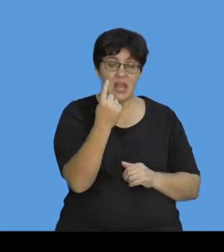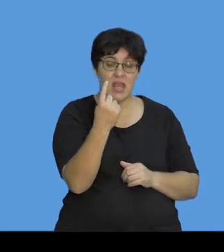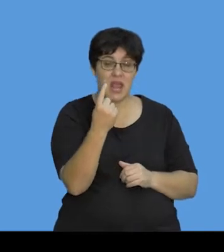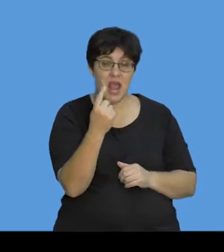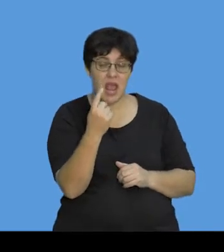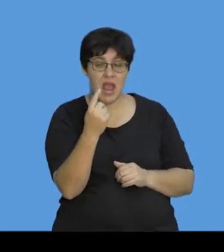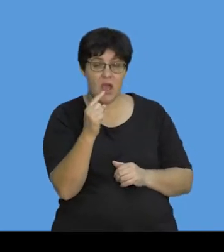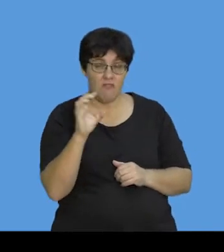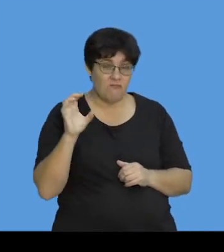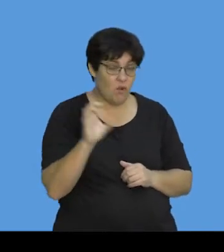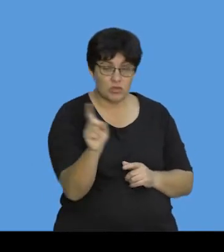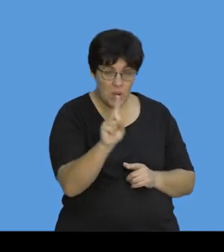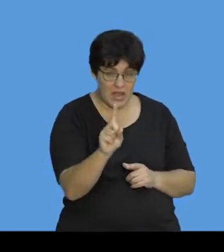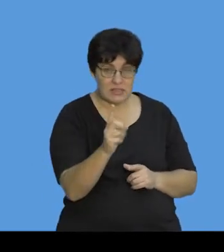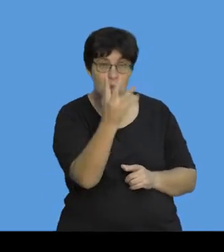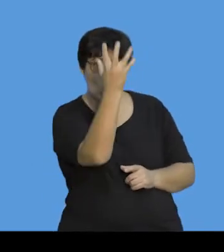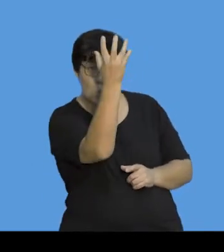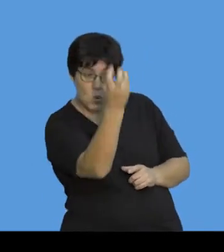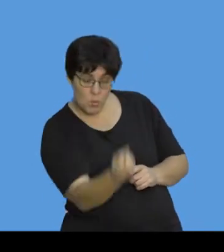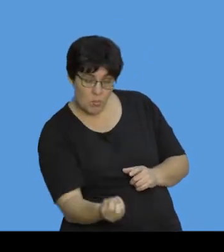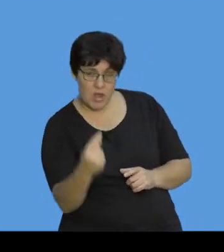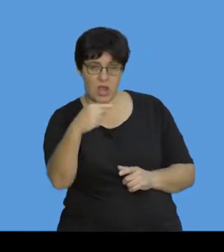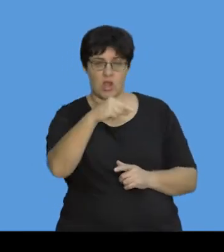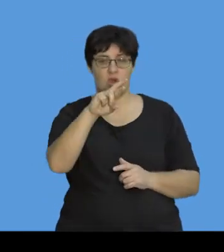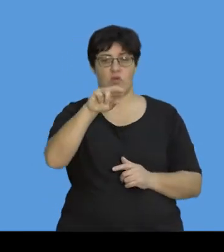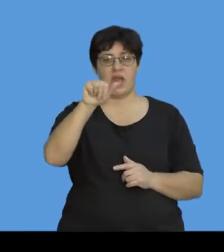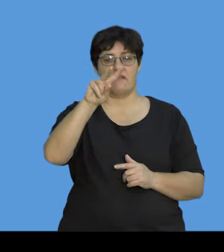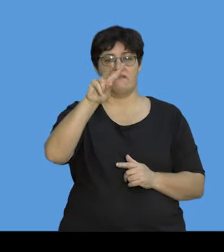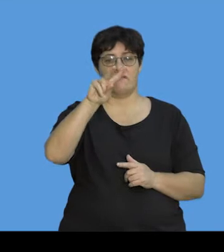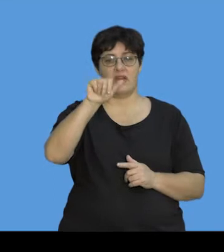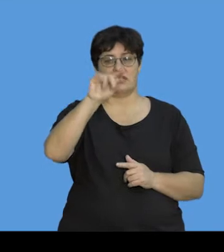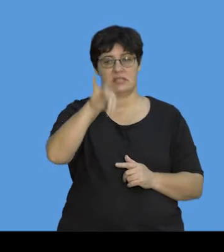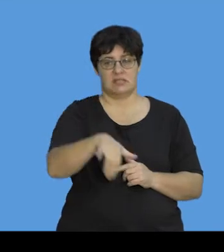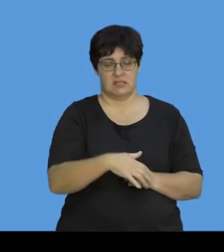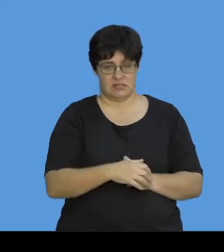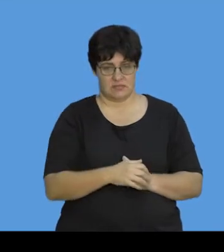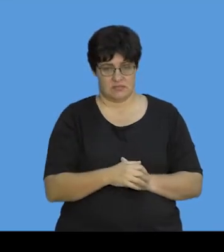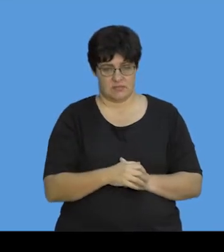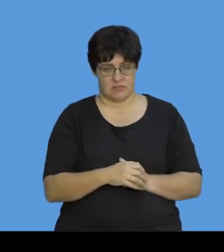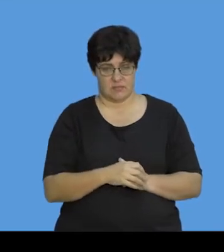acting on it is the force of gravity. This really doesn't sit well